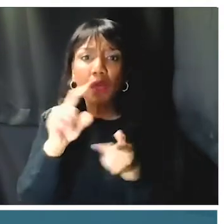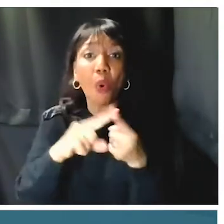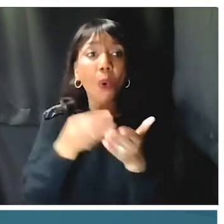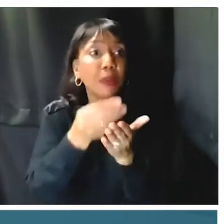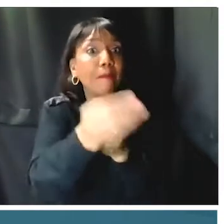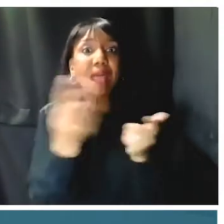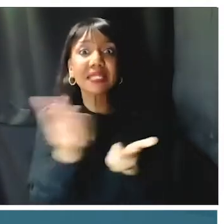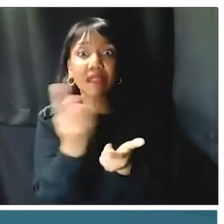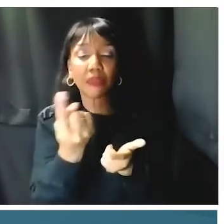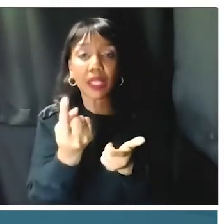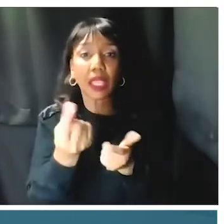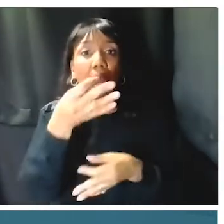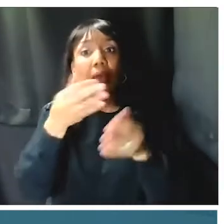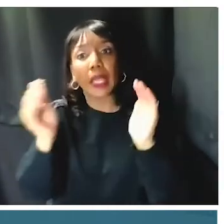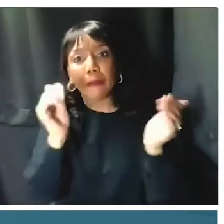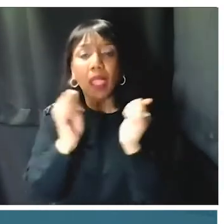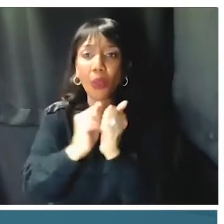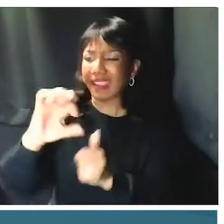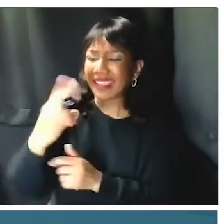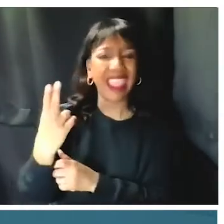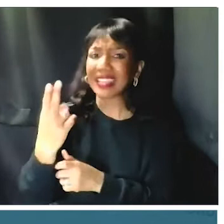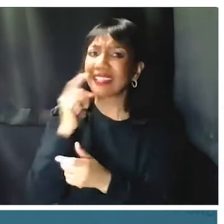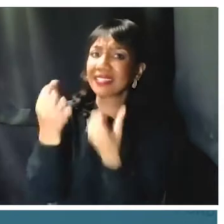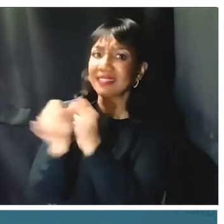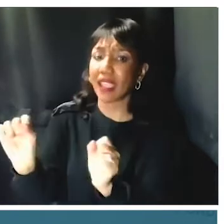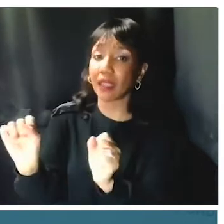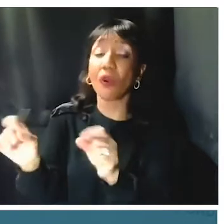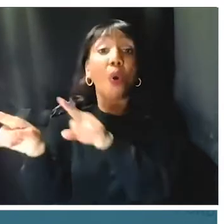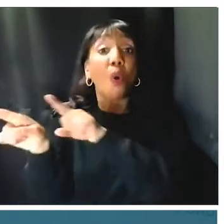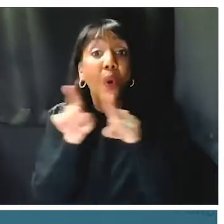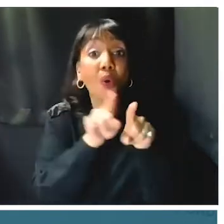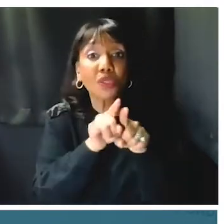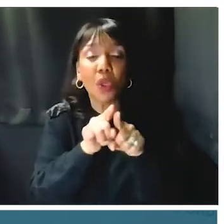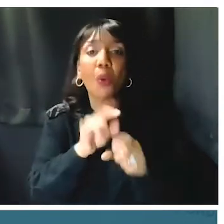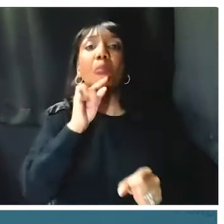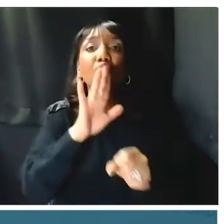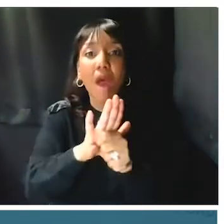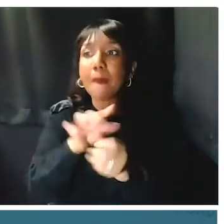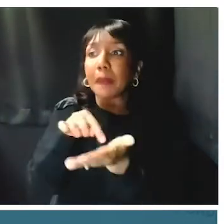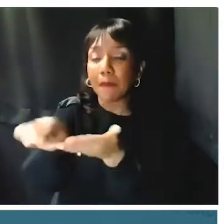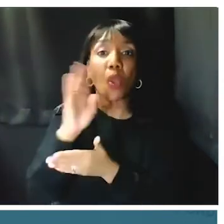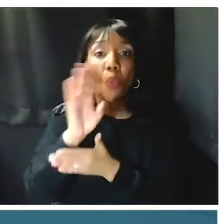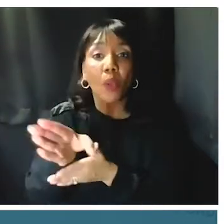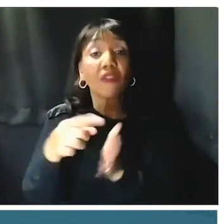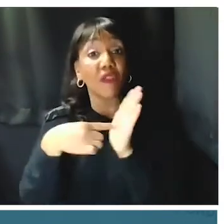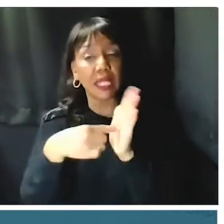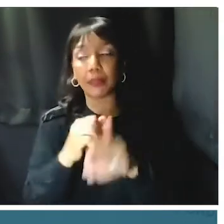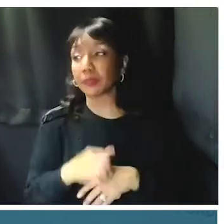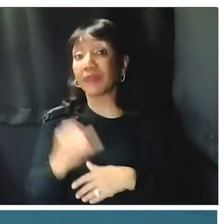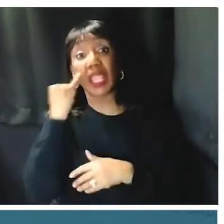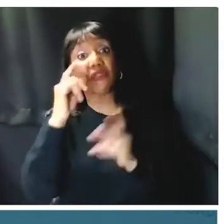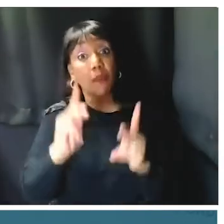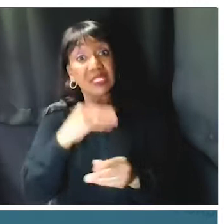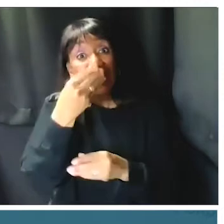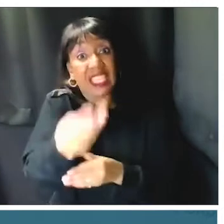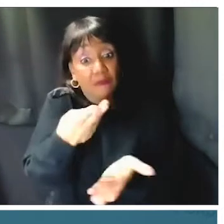make a big purchase than paying with cash. It is also guaranteed to be paid. For example, if